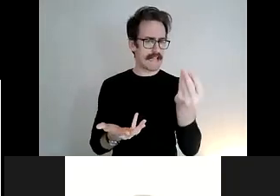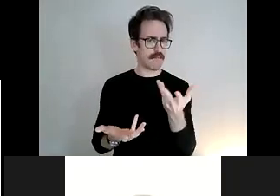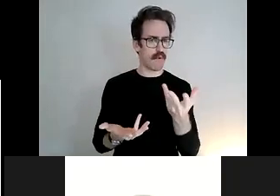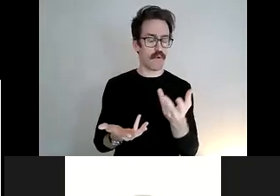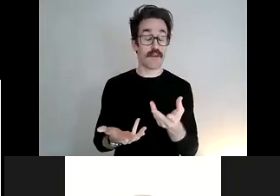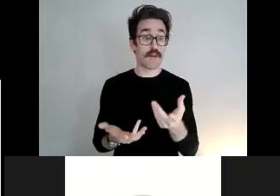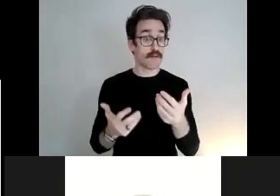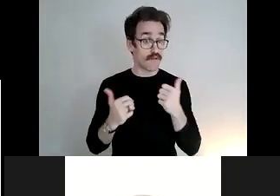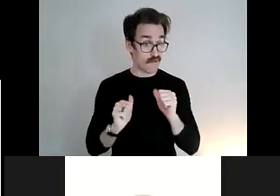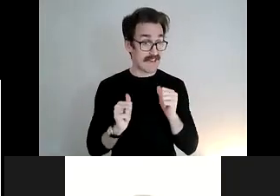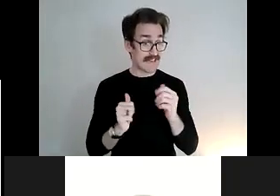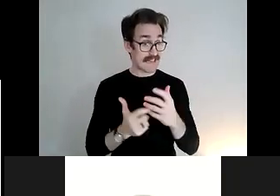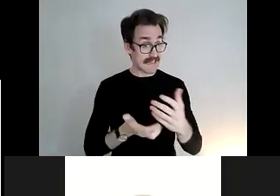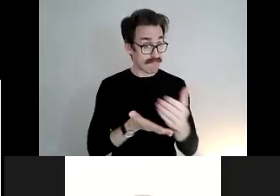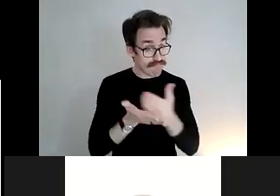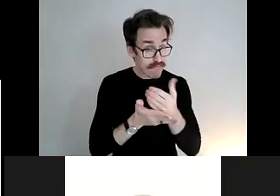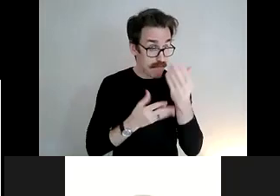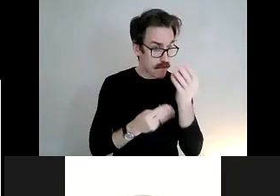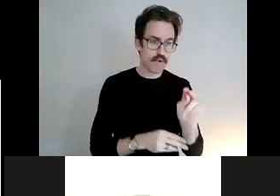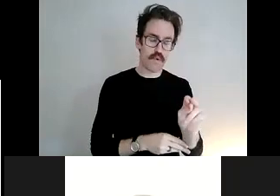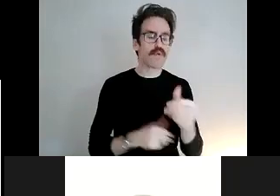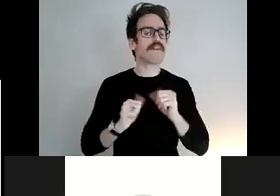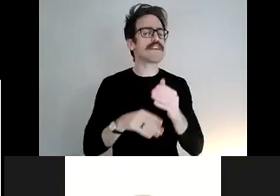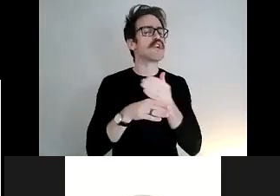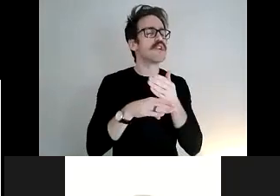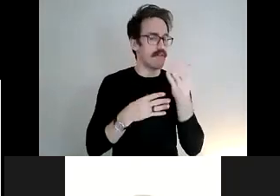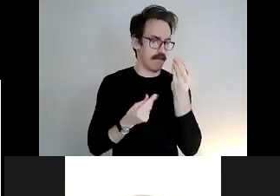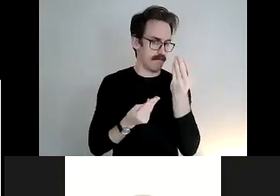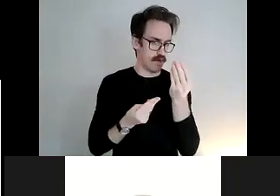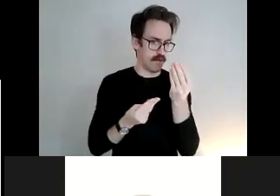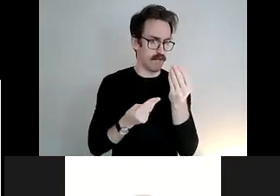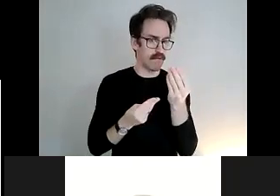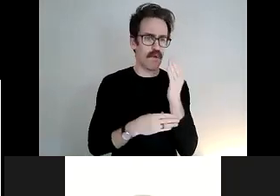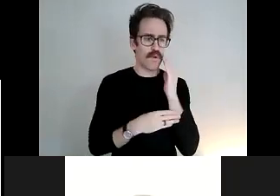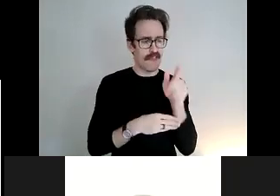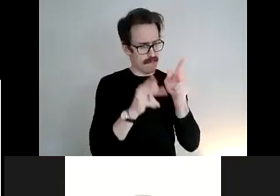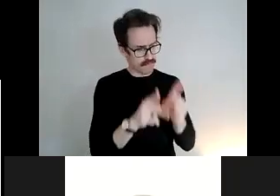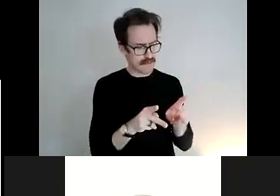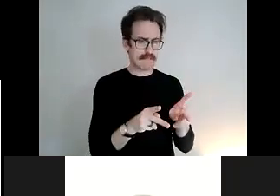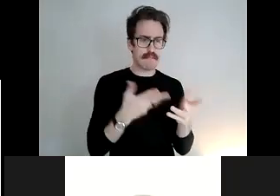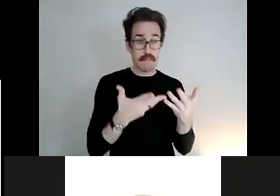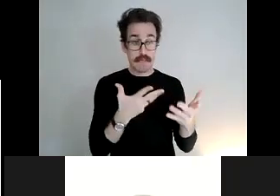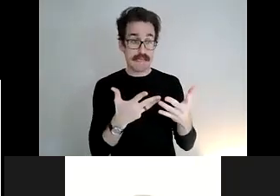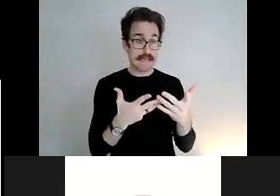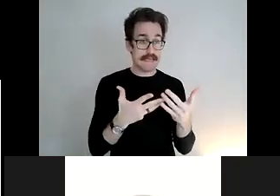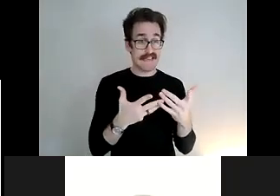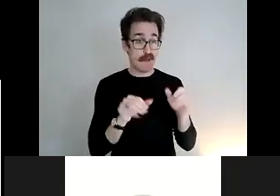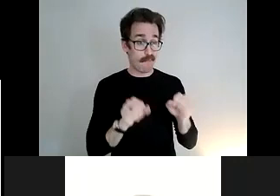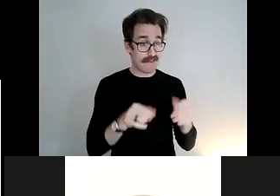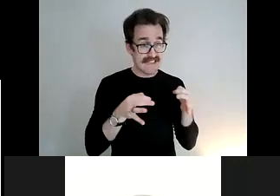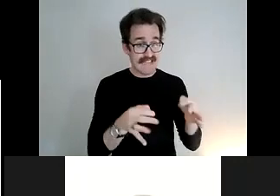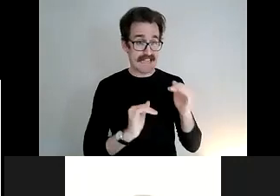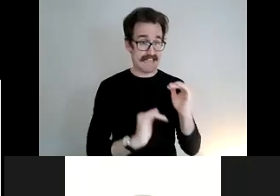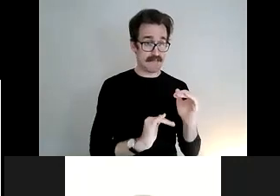getting information, it's about sharing information. So sharing the information about cognitive incapacity, sharing the information about the concerns. For